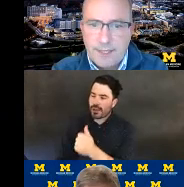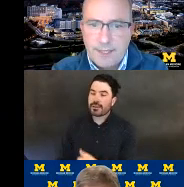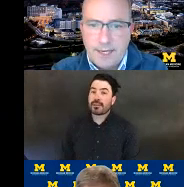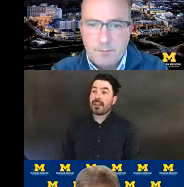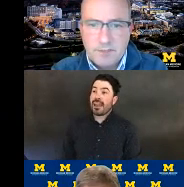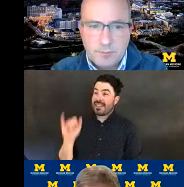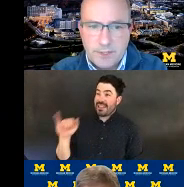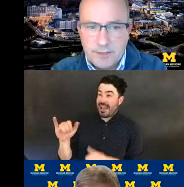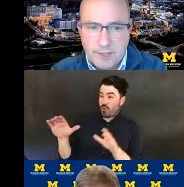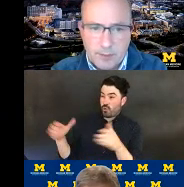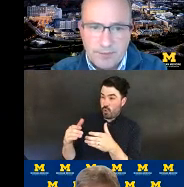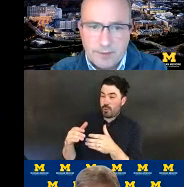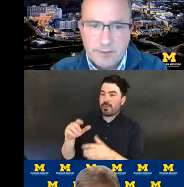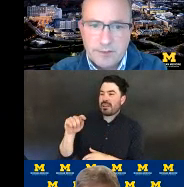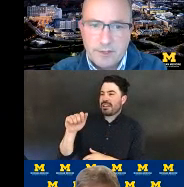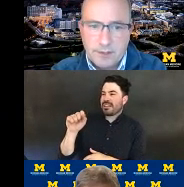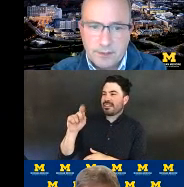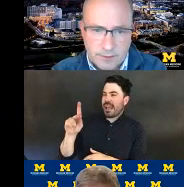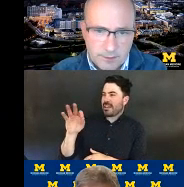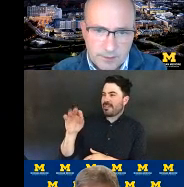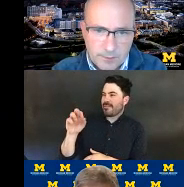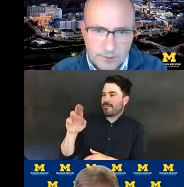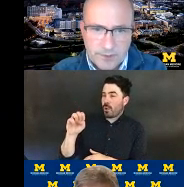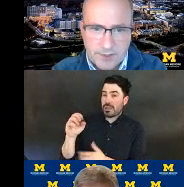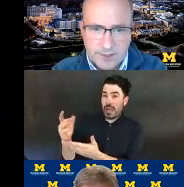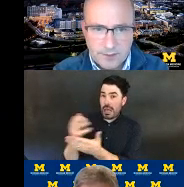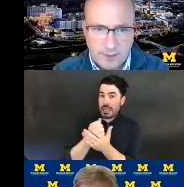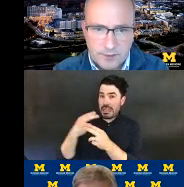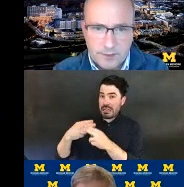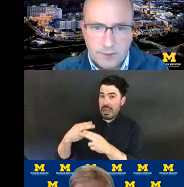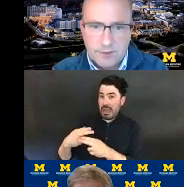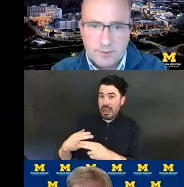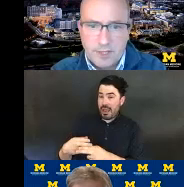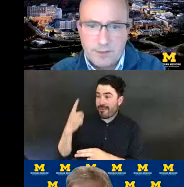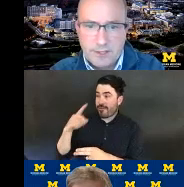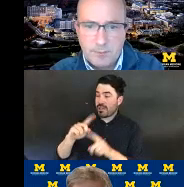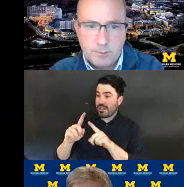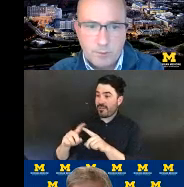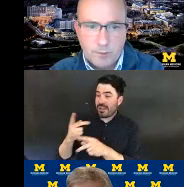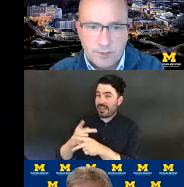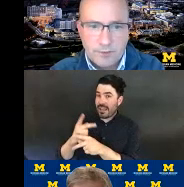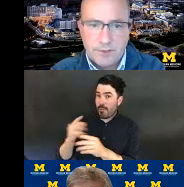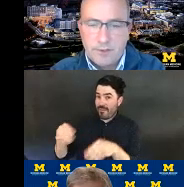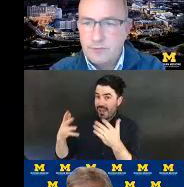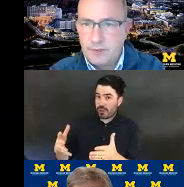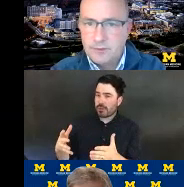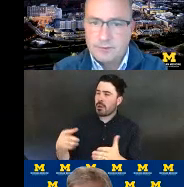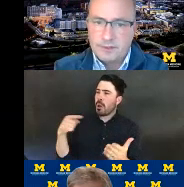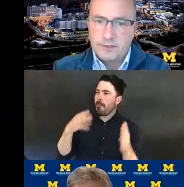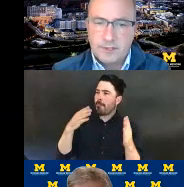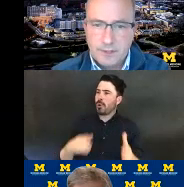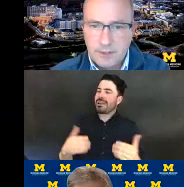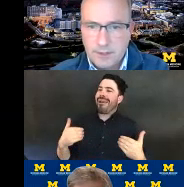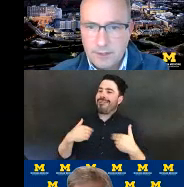Force collecting names of potential care providers? This person says he or she knows of some college-age people who are interested in offering their